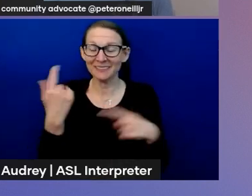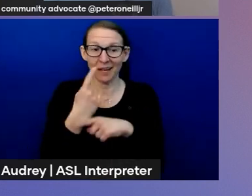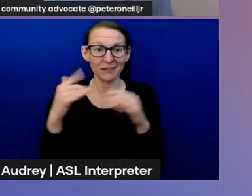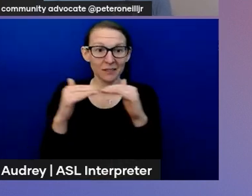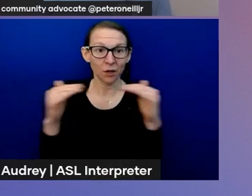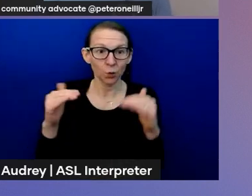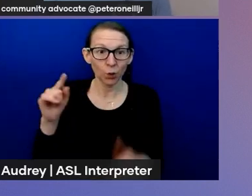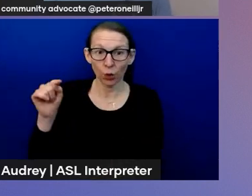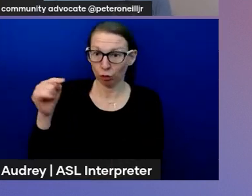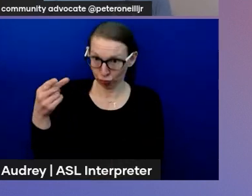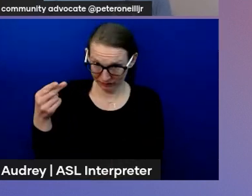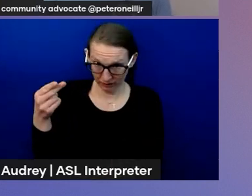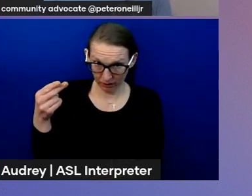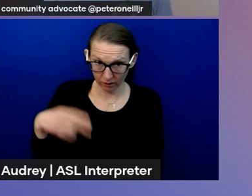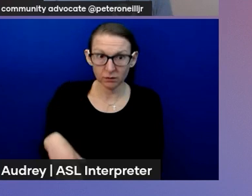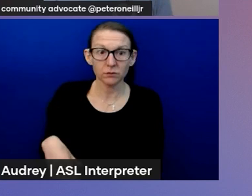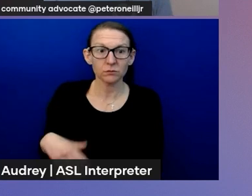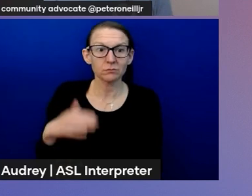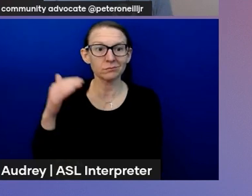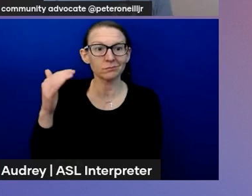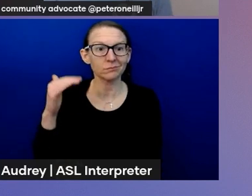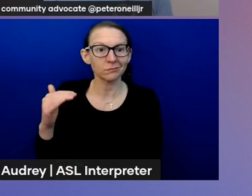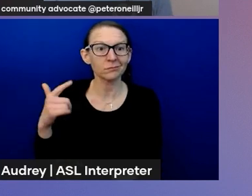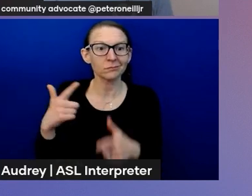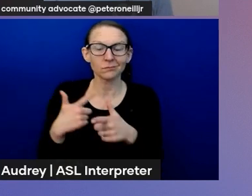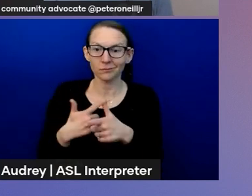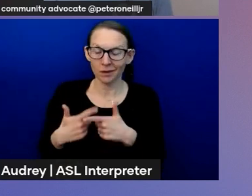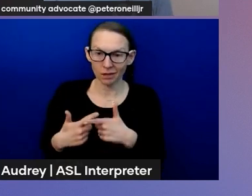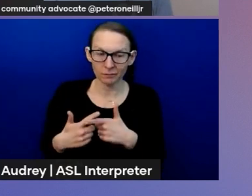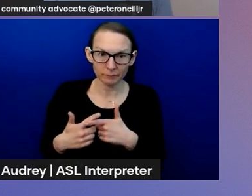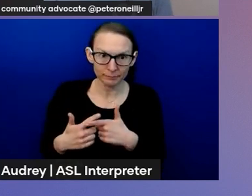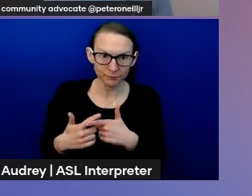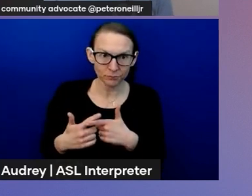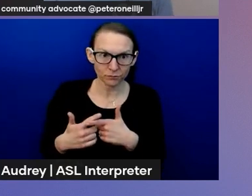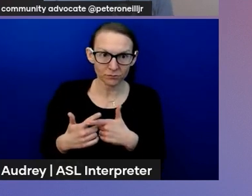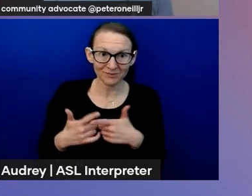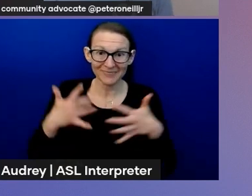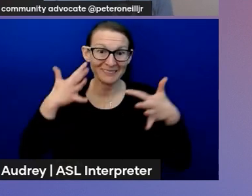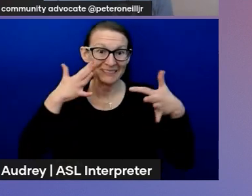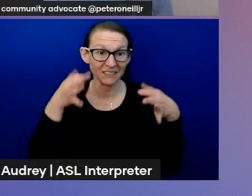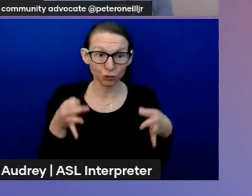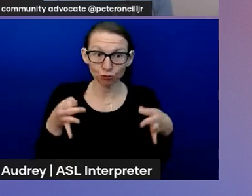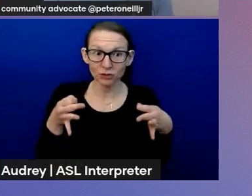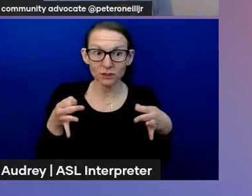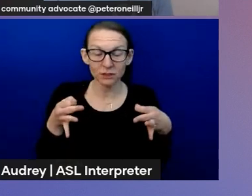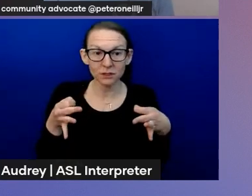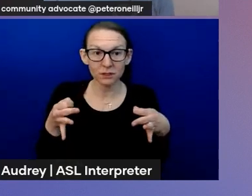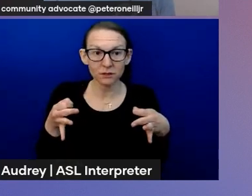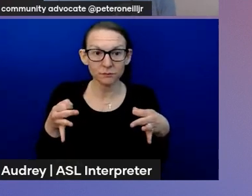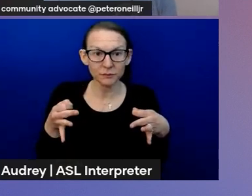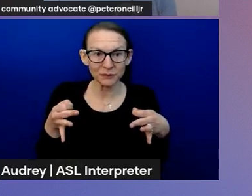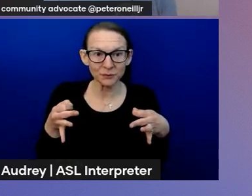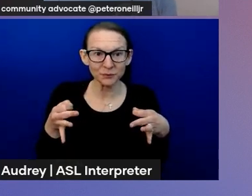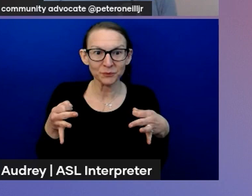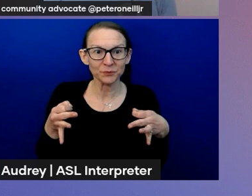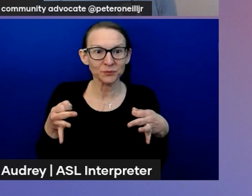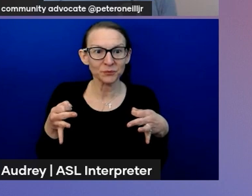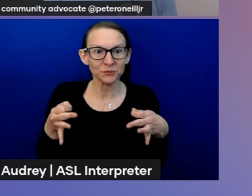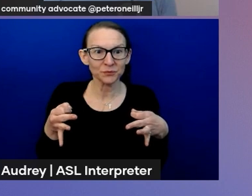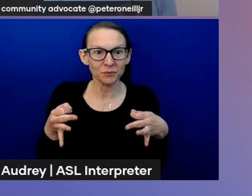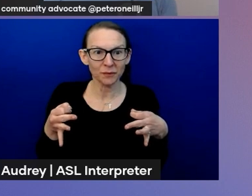Thursday, we want to send back the decision that